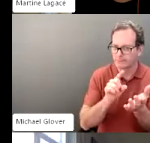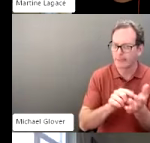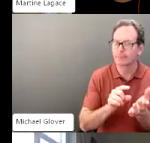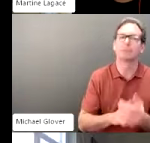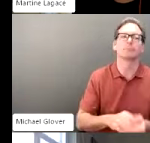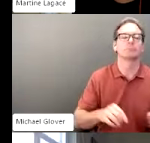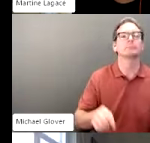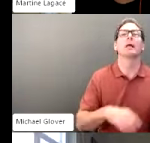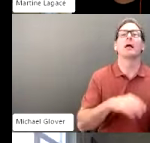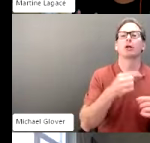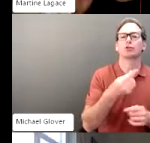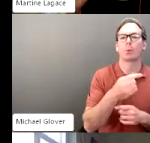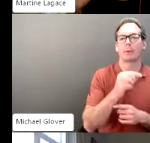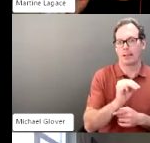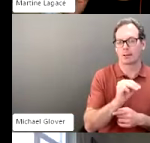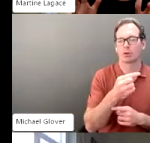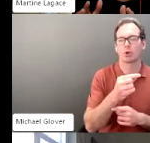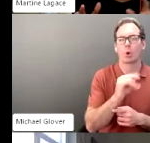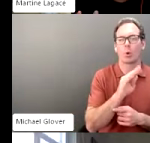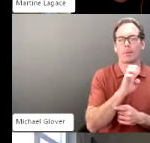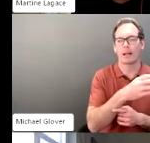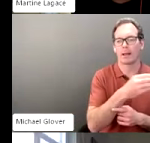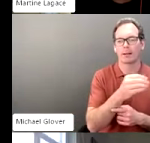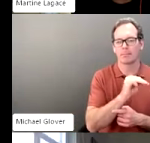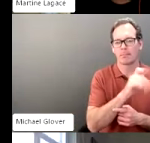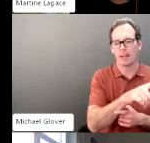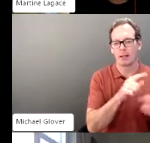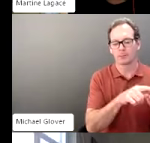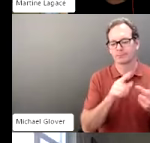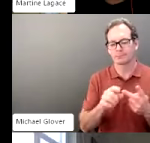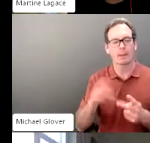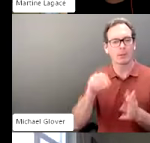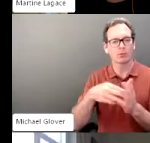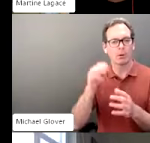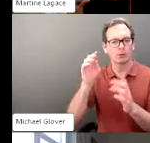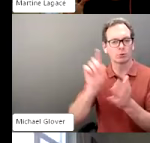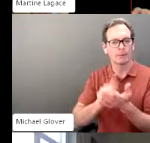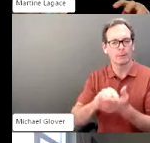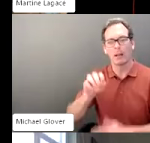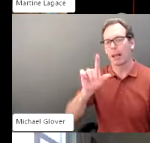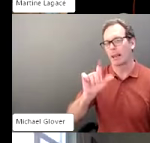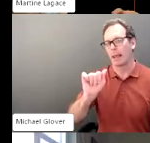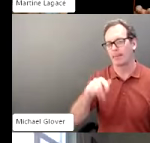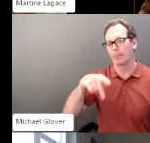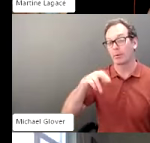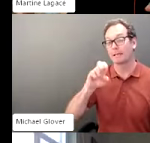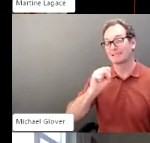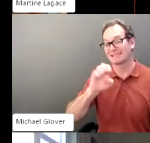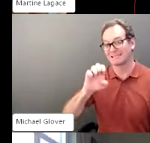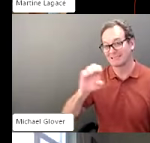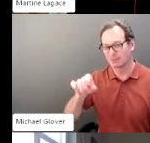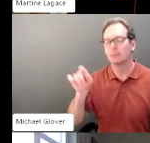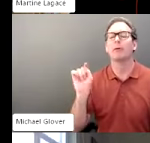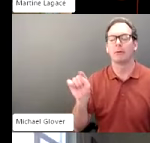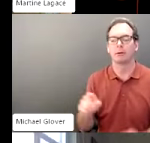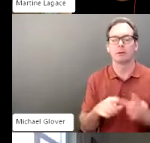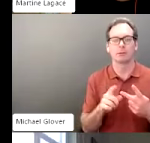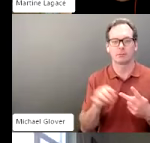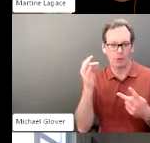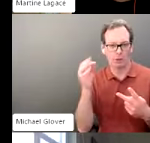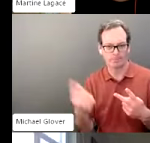Presse. We've included, I'm sorry, I can't remember, but I think they're listed on the second, but French, the most